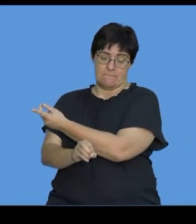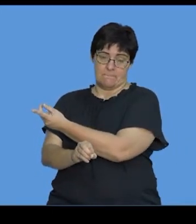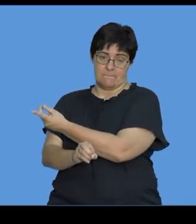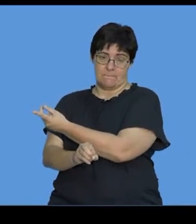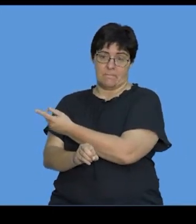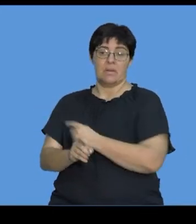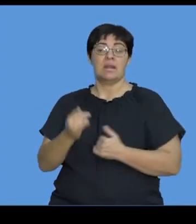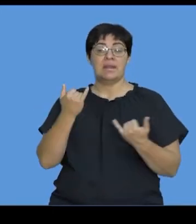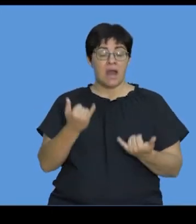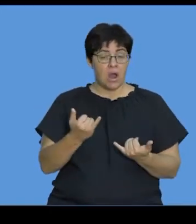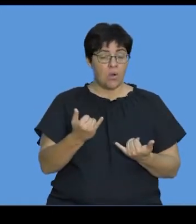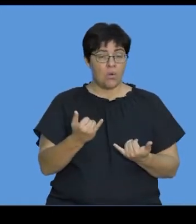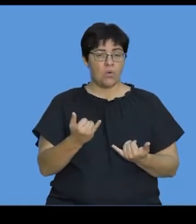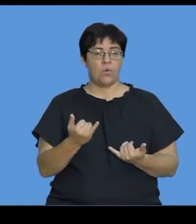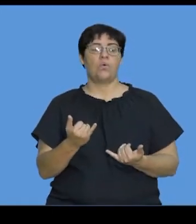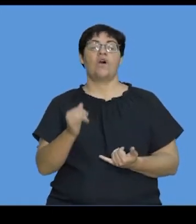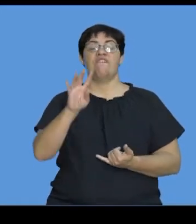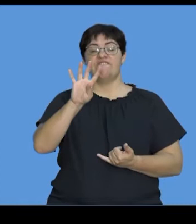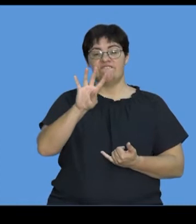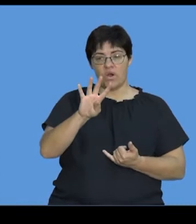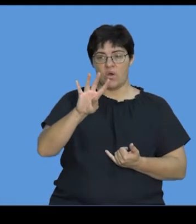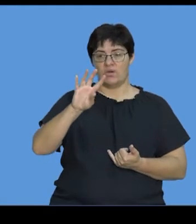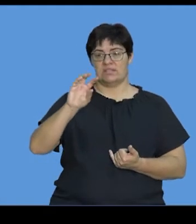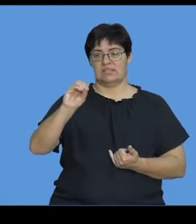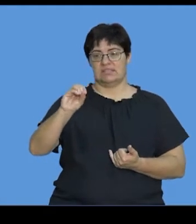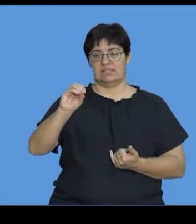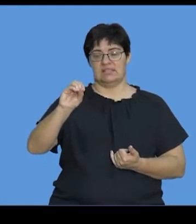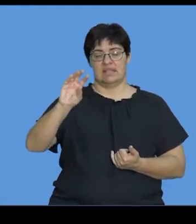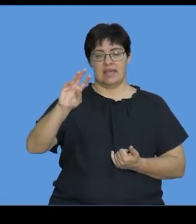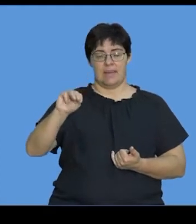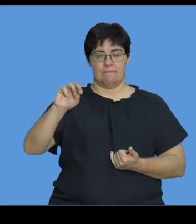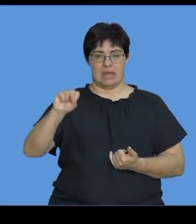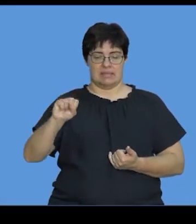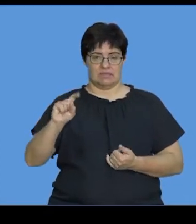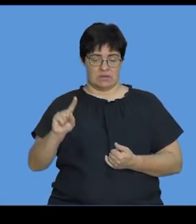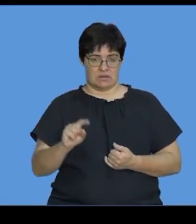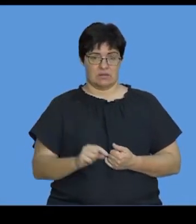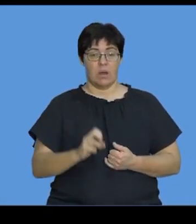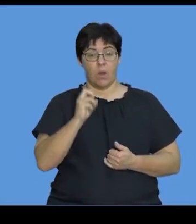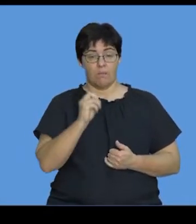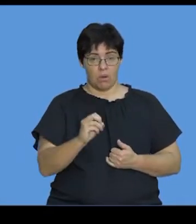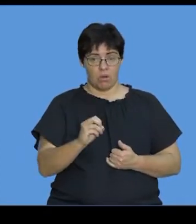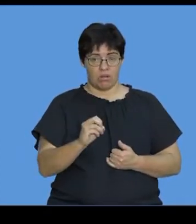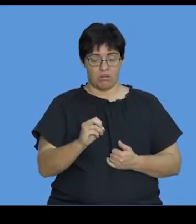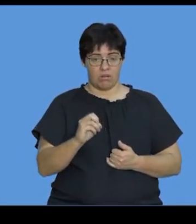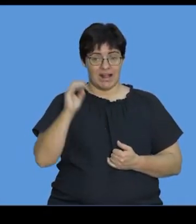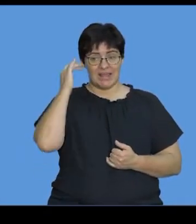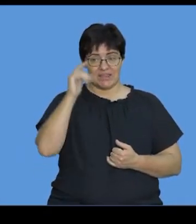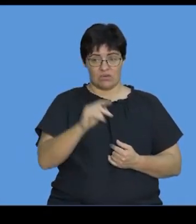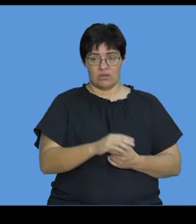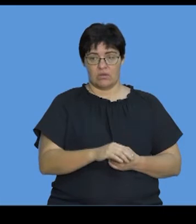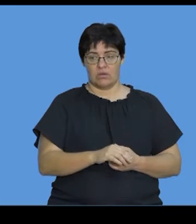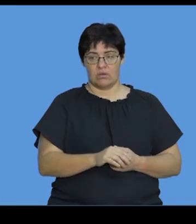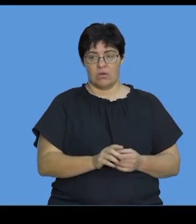going at 40 meters per second, and my hockey ball, theoretically